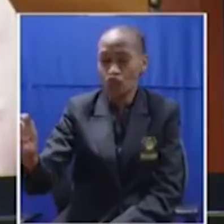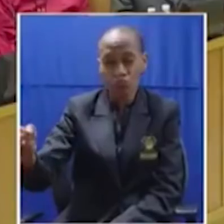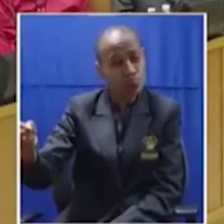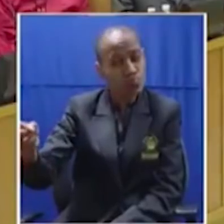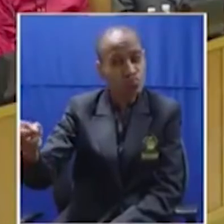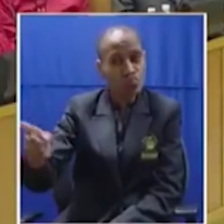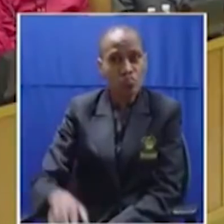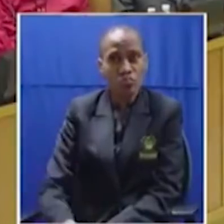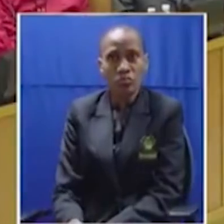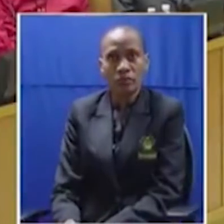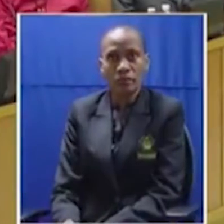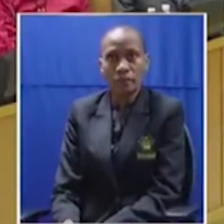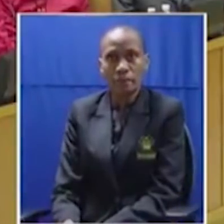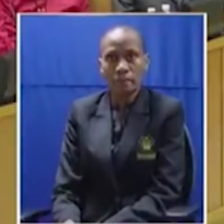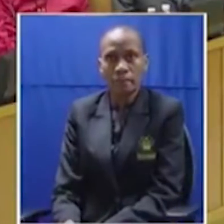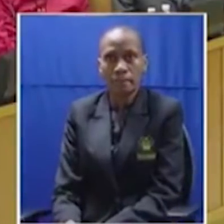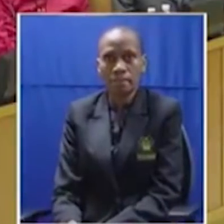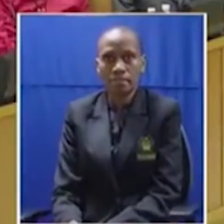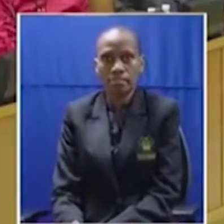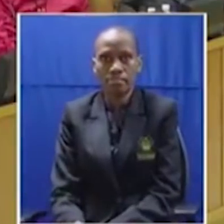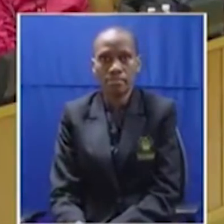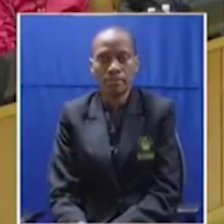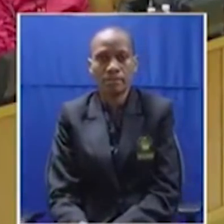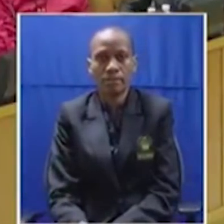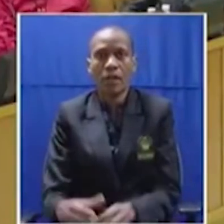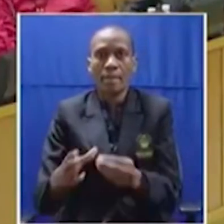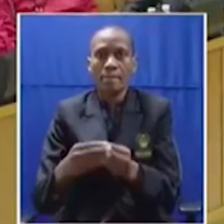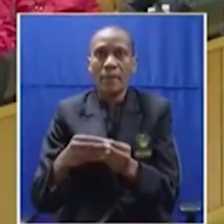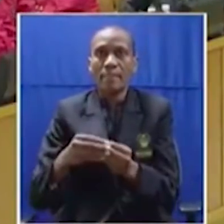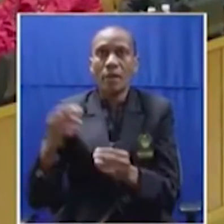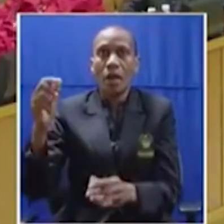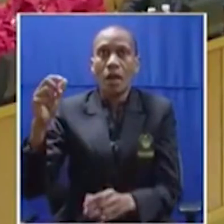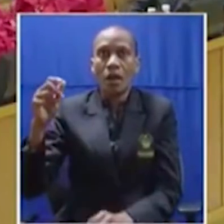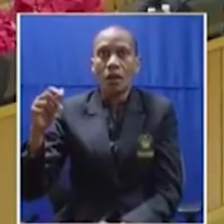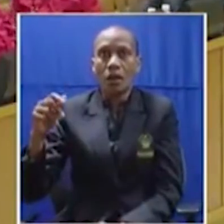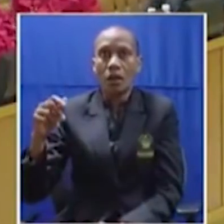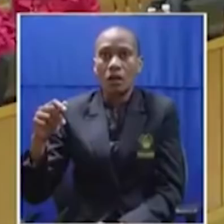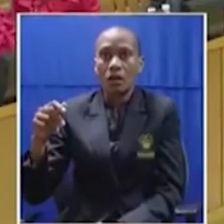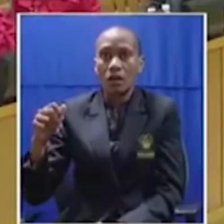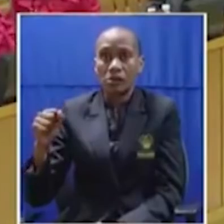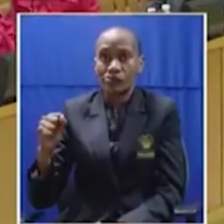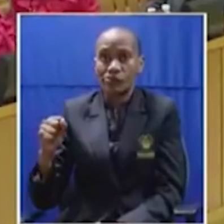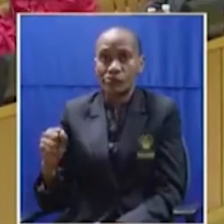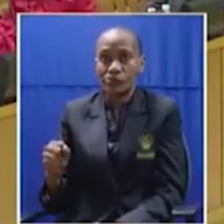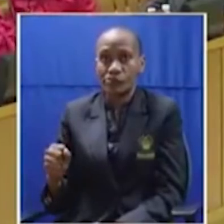Honourable Tlouamma. Never. Fuck off. Honourable Tlouamma. Can you please take him out?